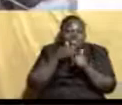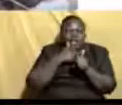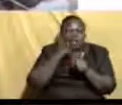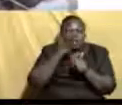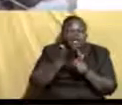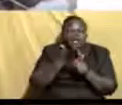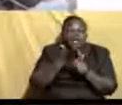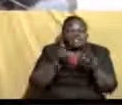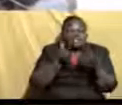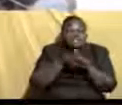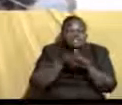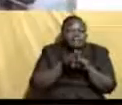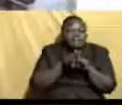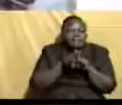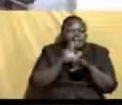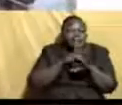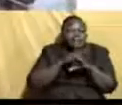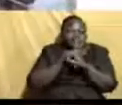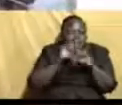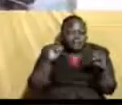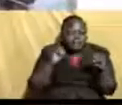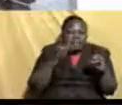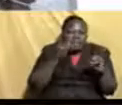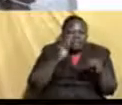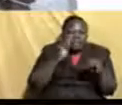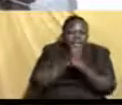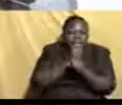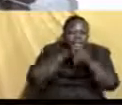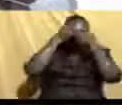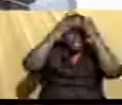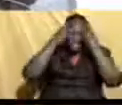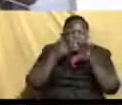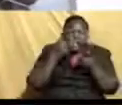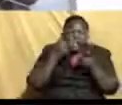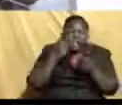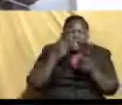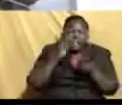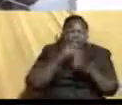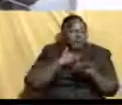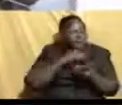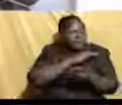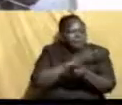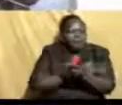an exception, which is when they make a decision on whether they have a power under the constitution or not.